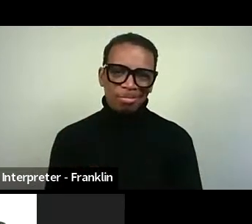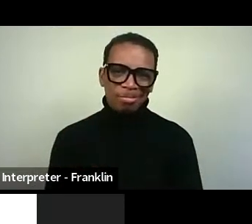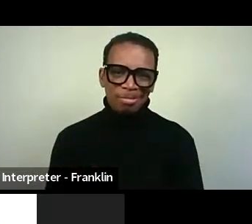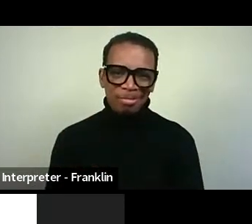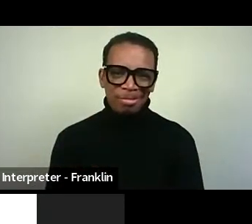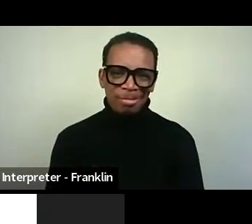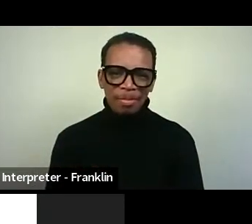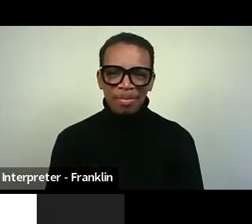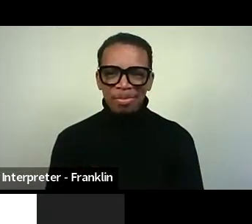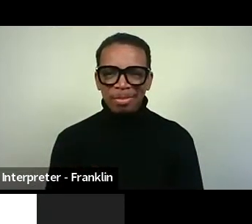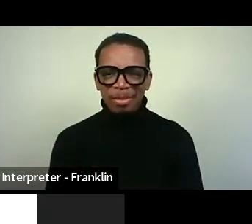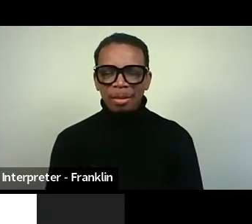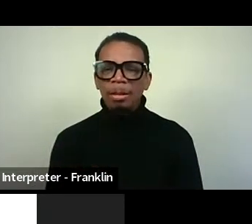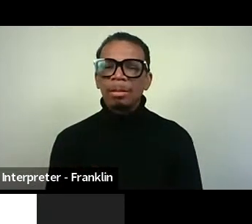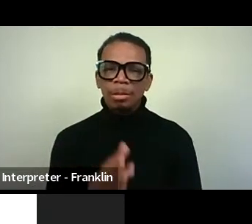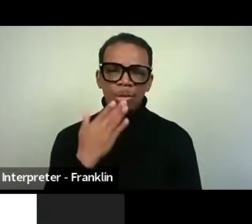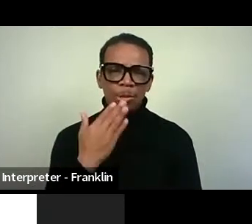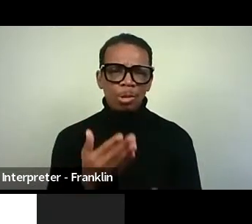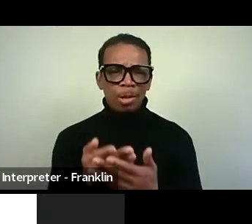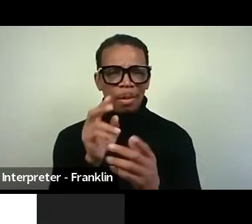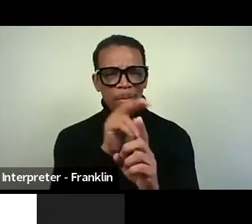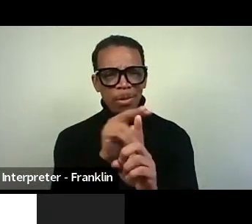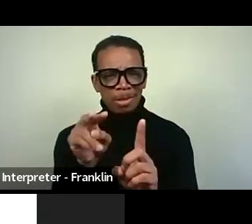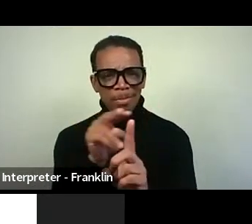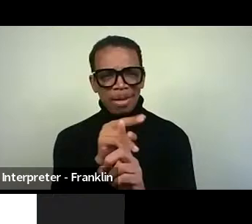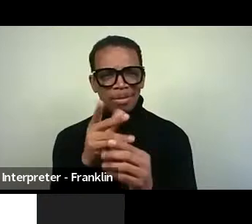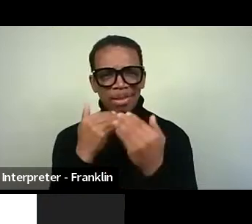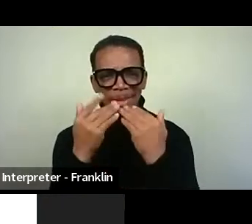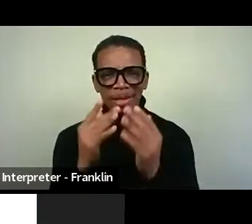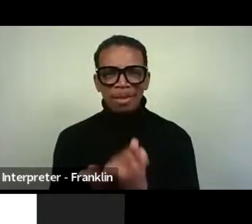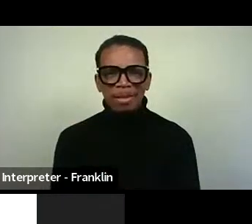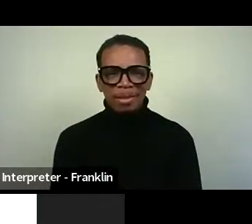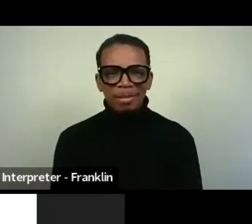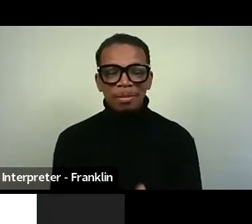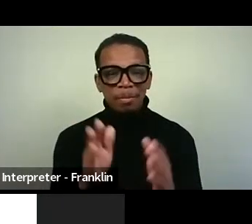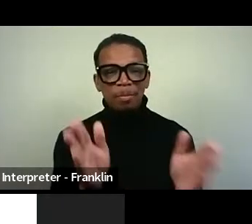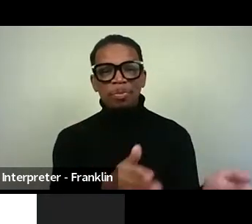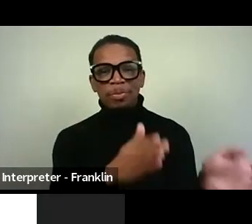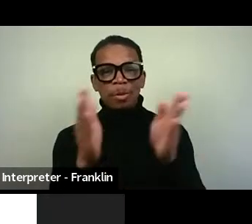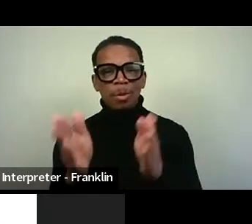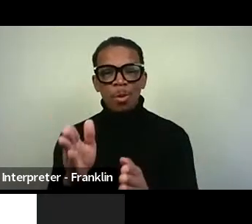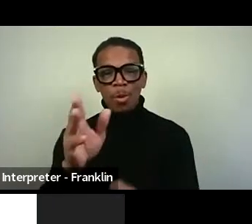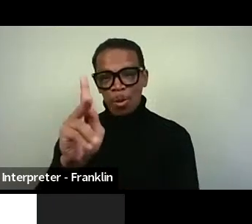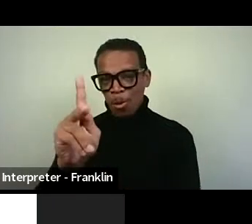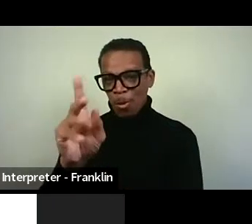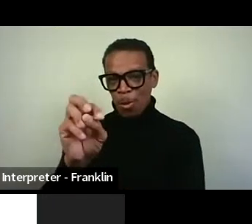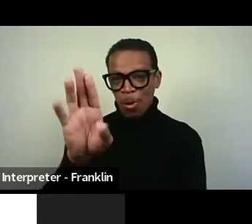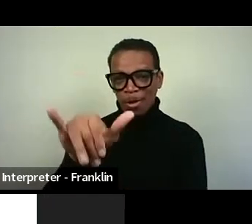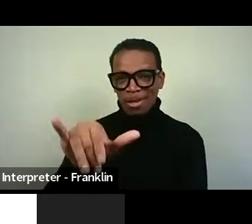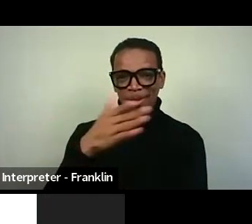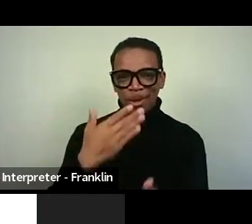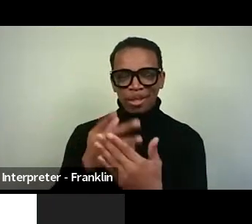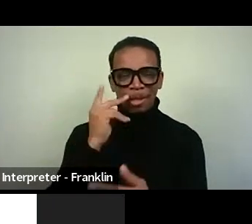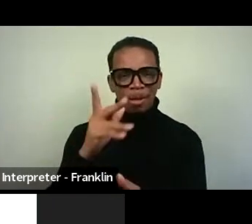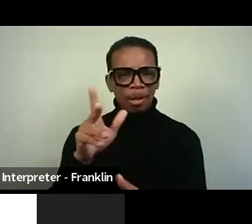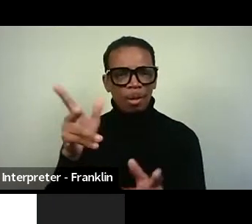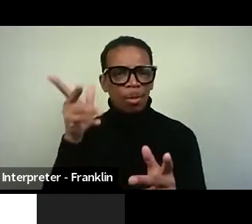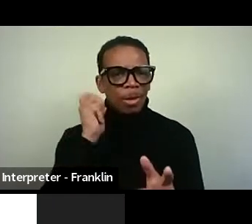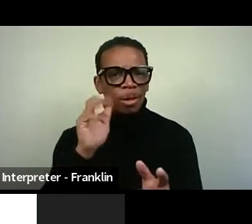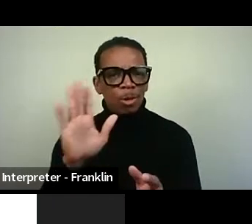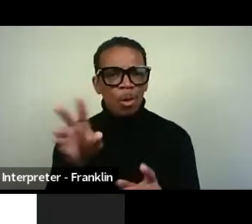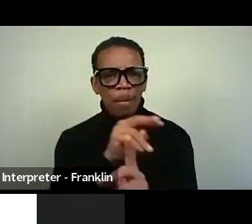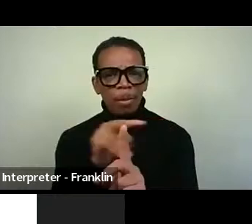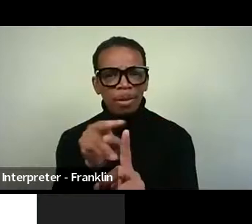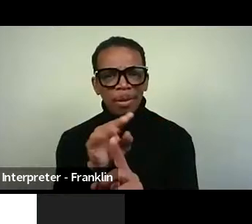Hey, that's really good perspective. Thank you so much. Corey, good to see you, and we'd love to hear your